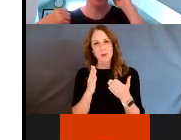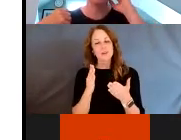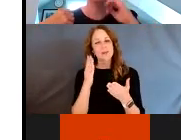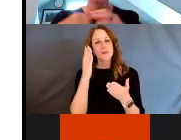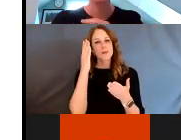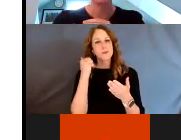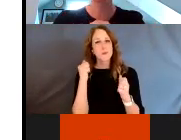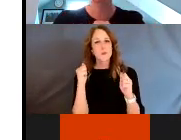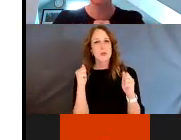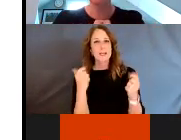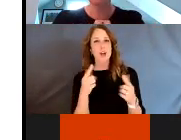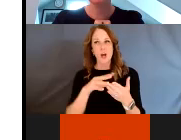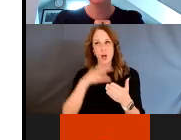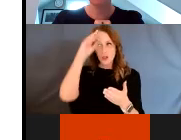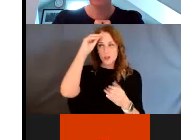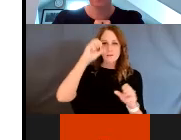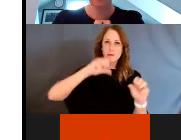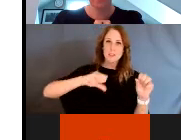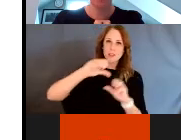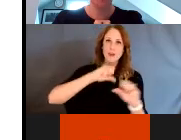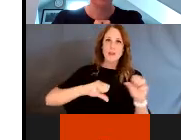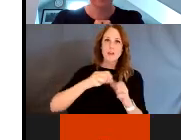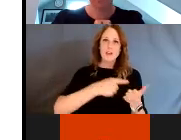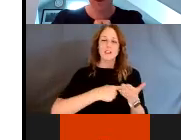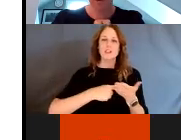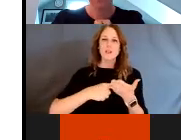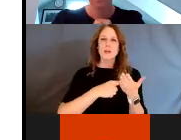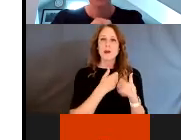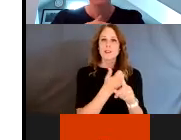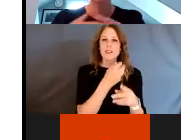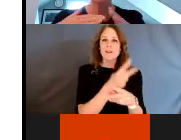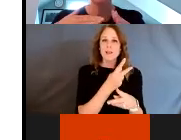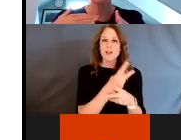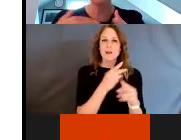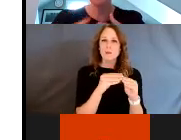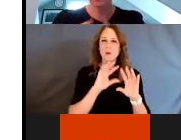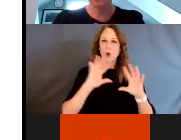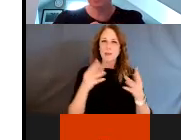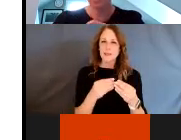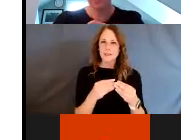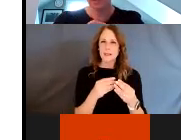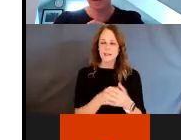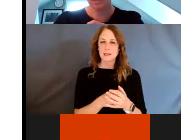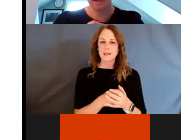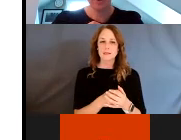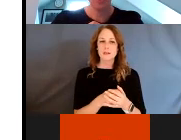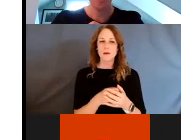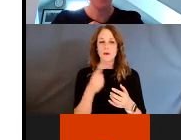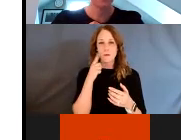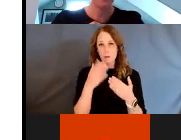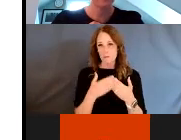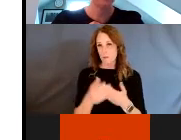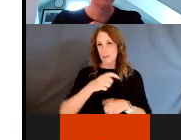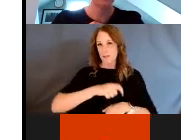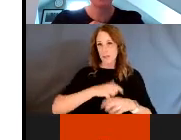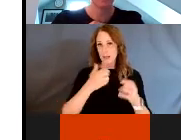from each other and really talk about self-care in a holistic way. So for the remainder of our time together,